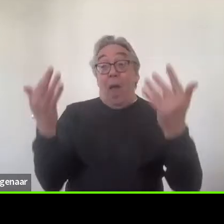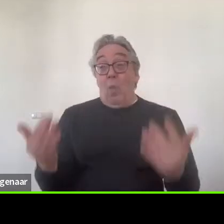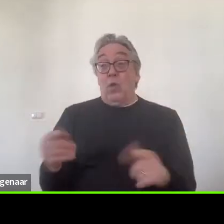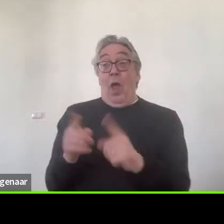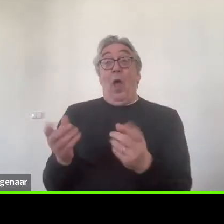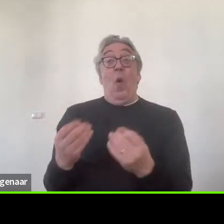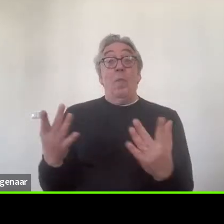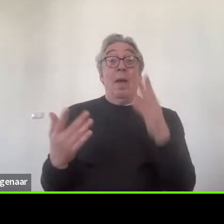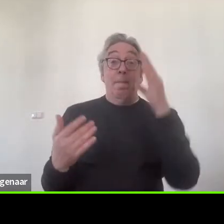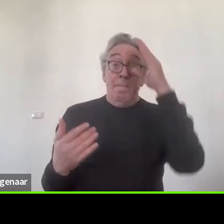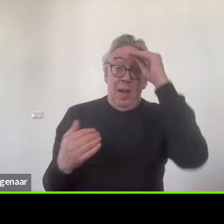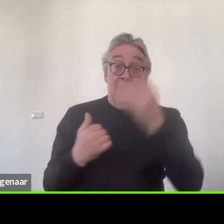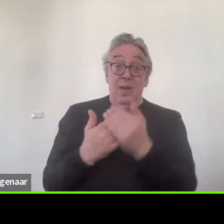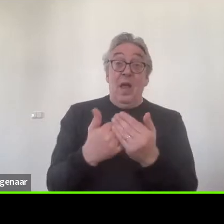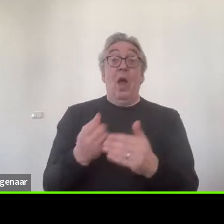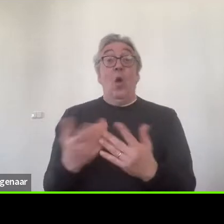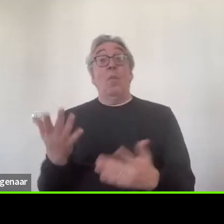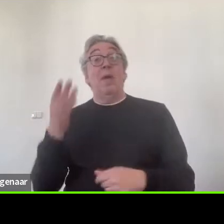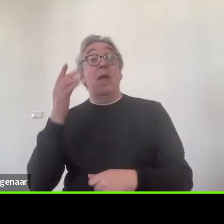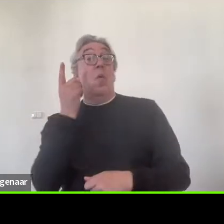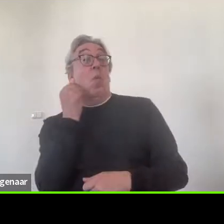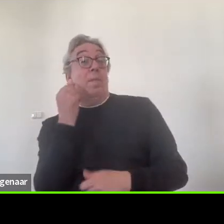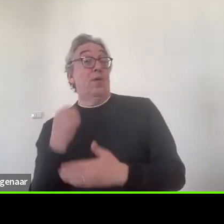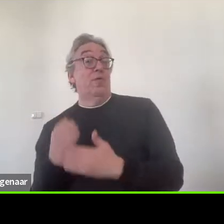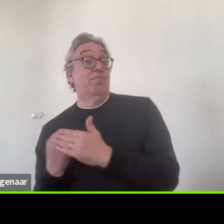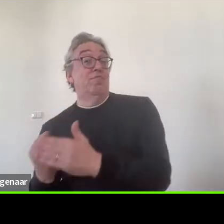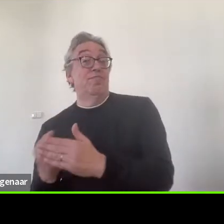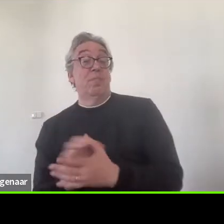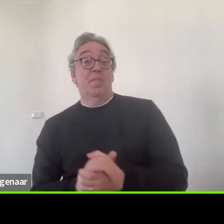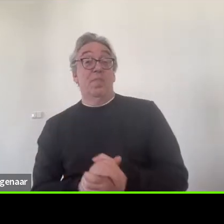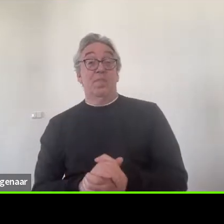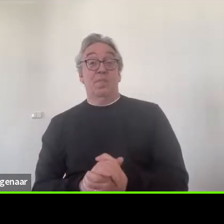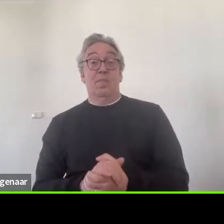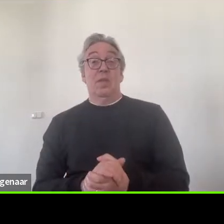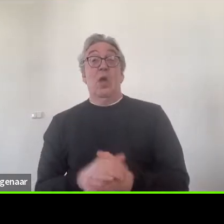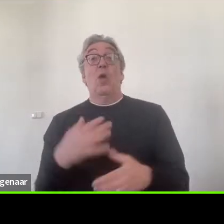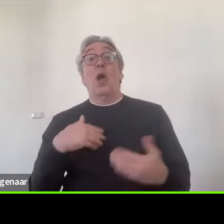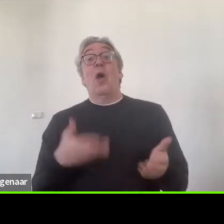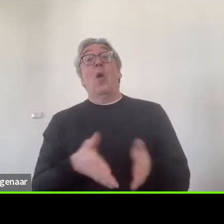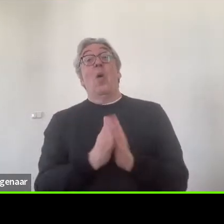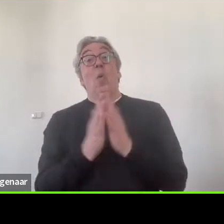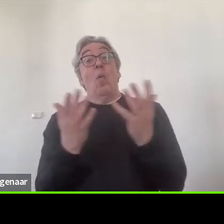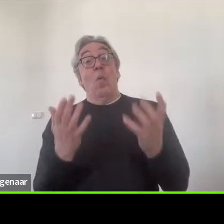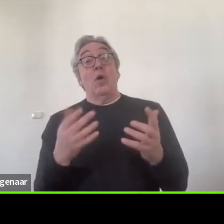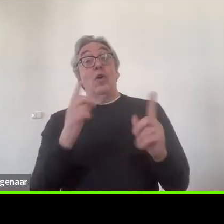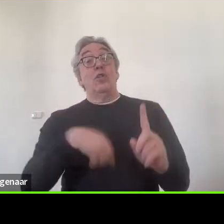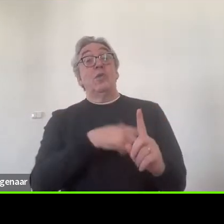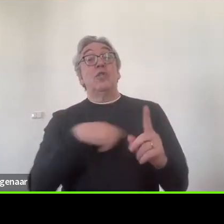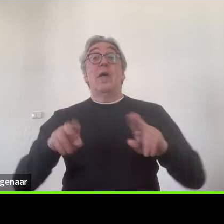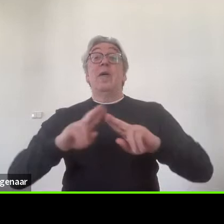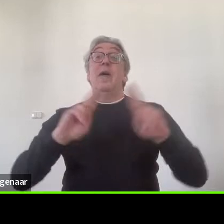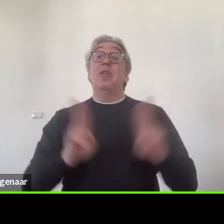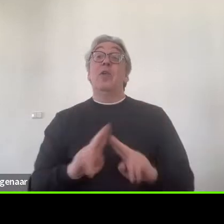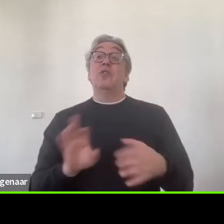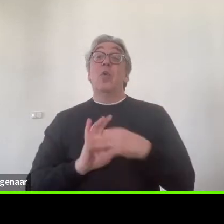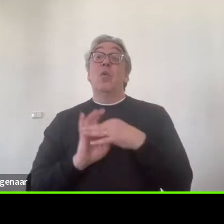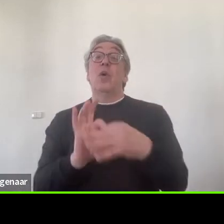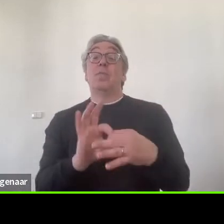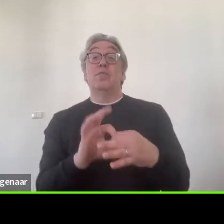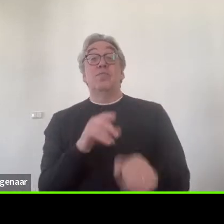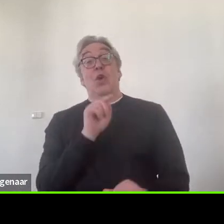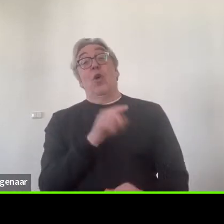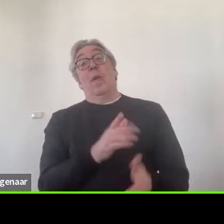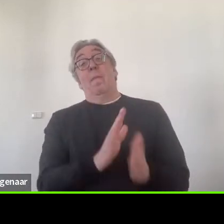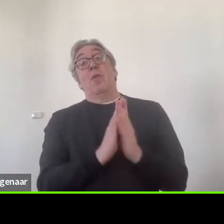Lastly, we call on Switzerland to adopt a holistic approach to its work on disability inclusion. It needs overarching guidelines to inform